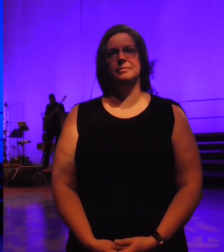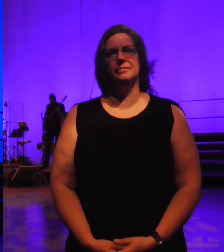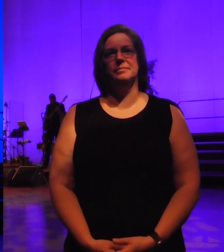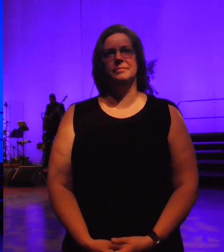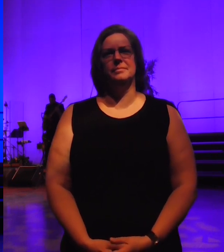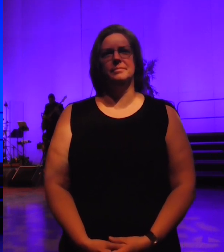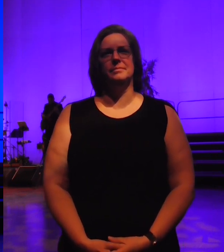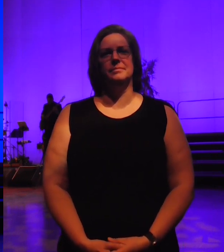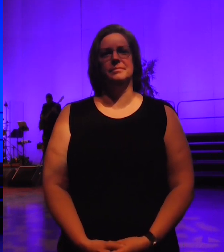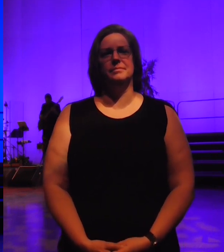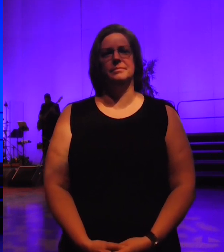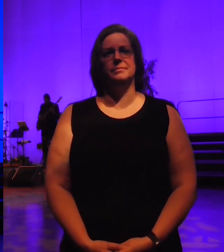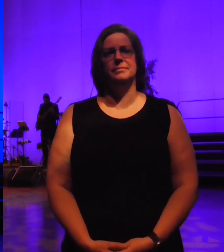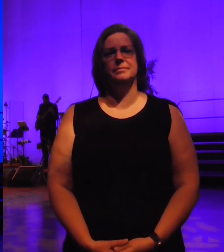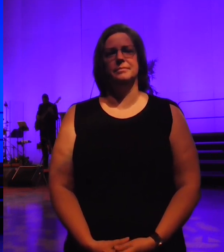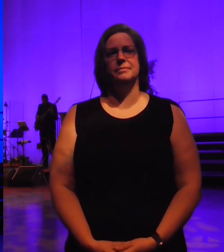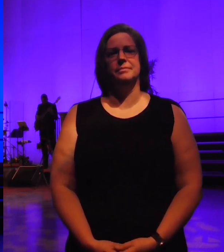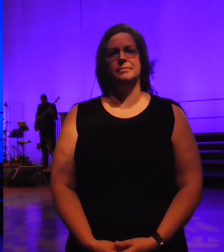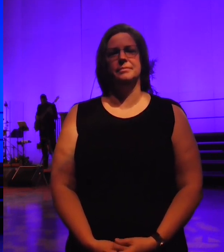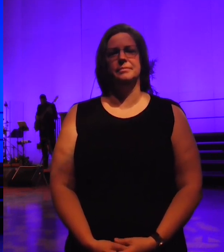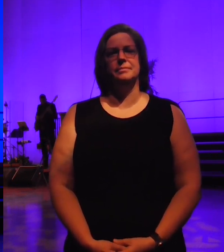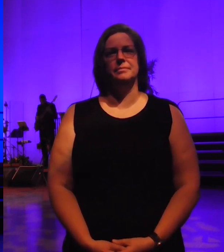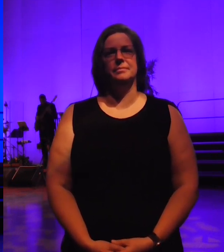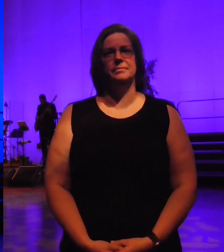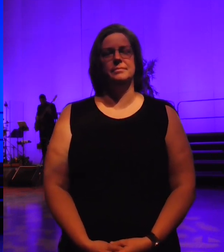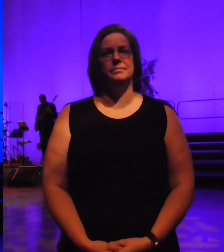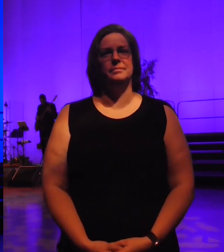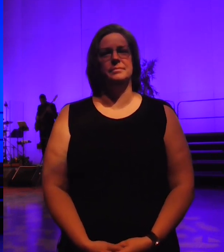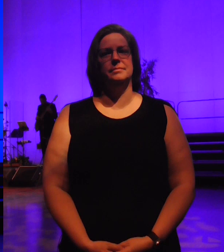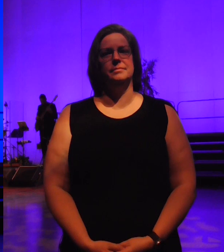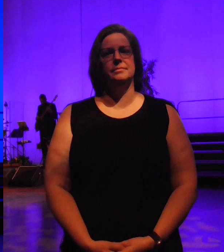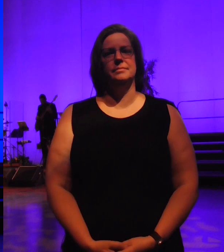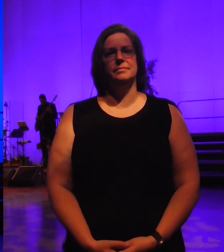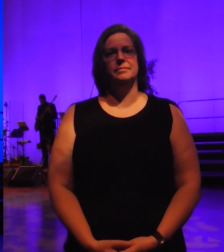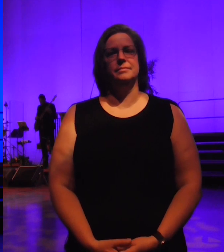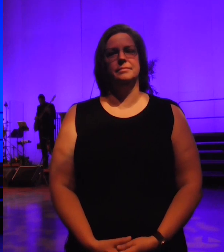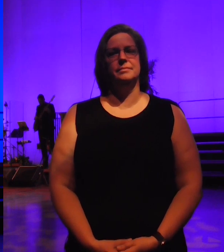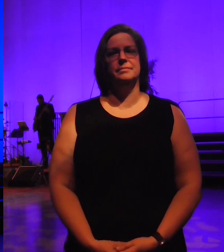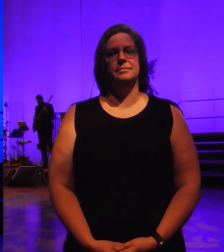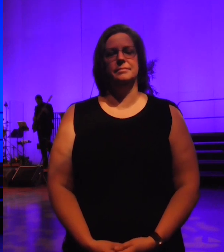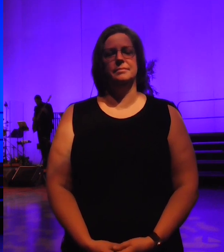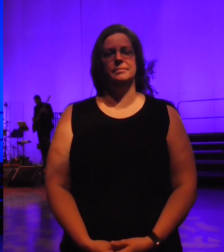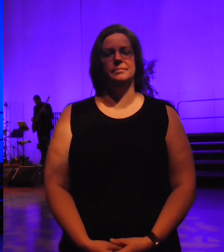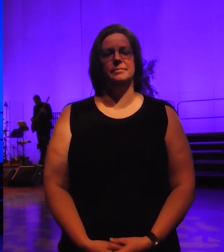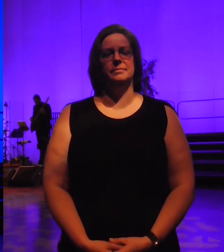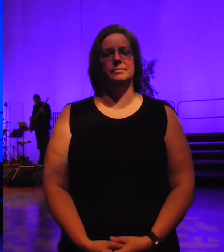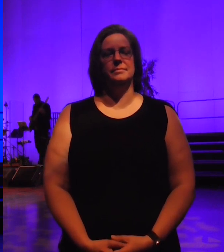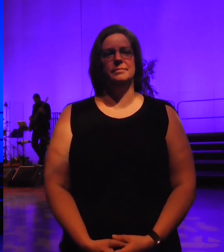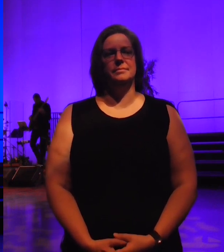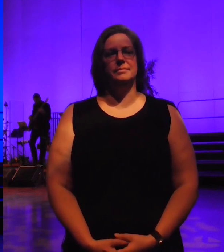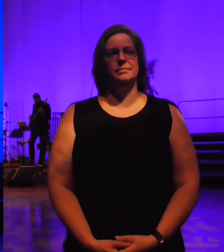Surely the presence of God is in this place.